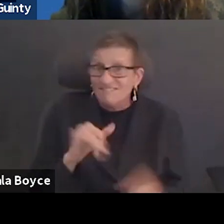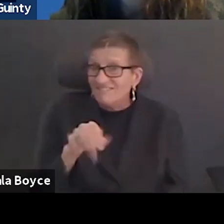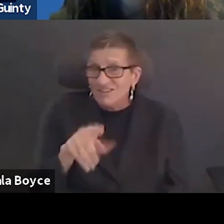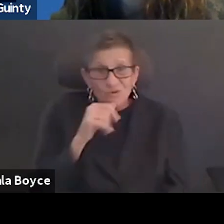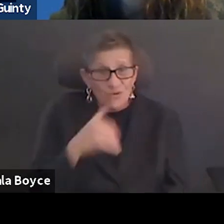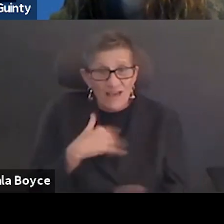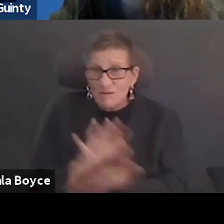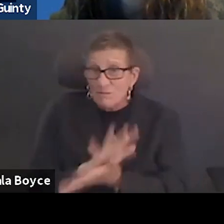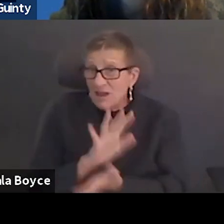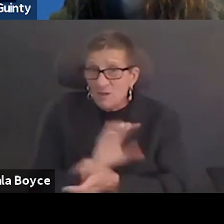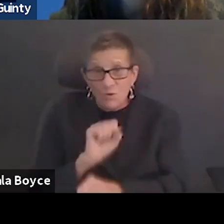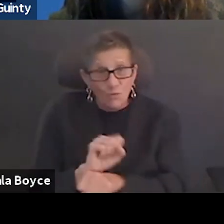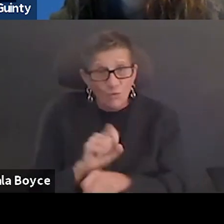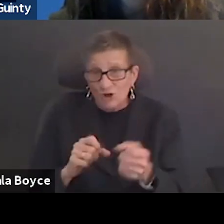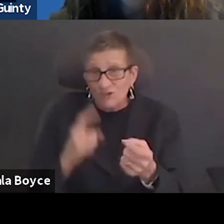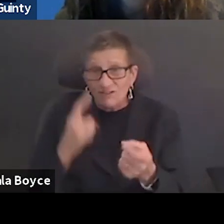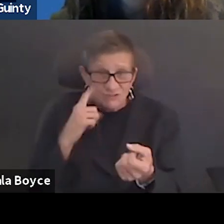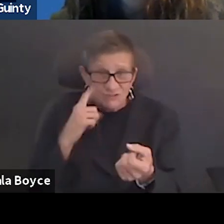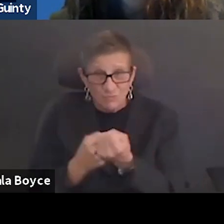them up.